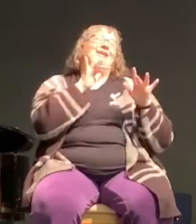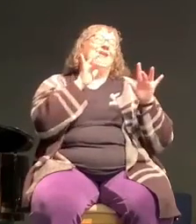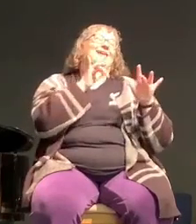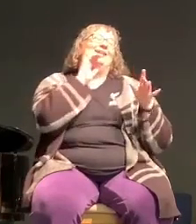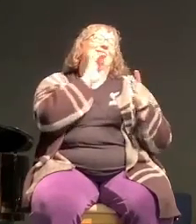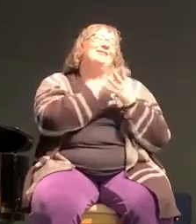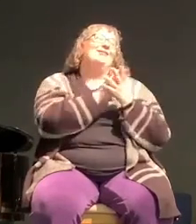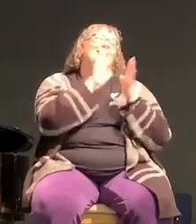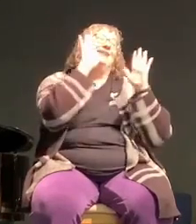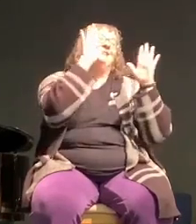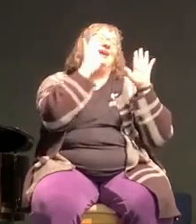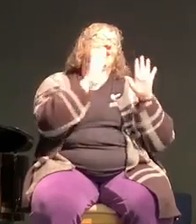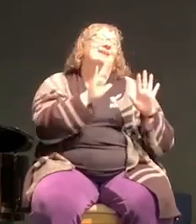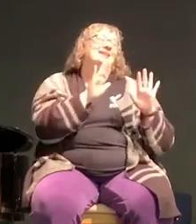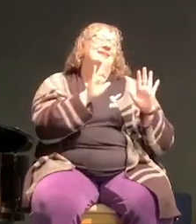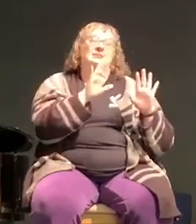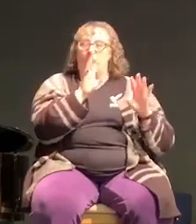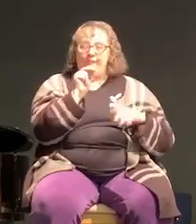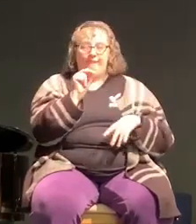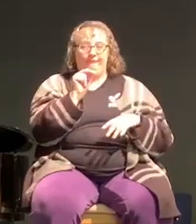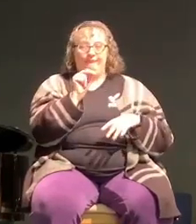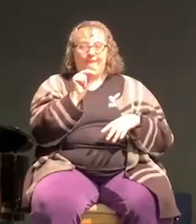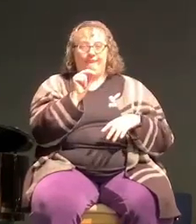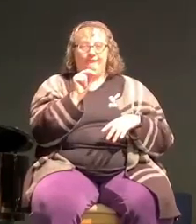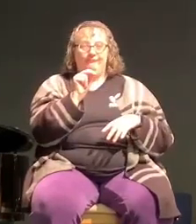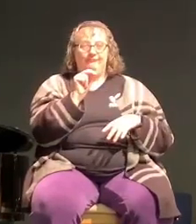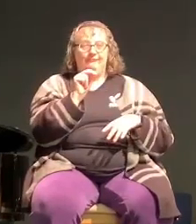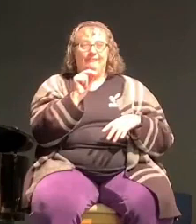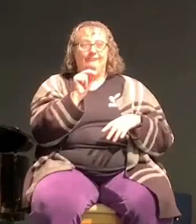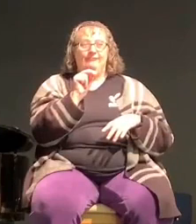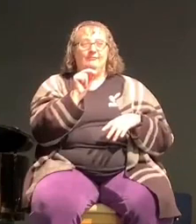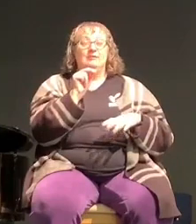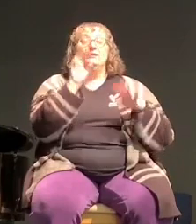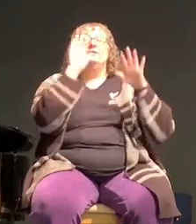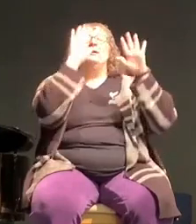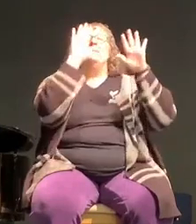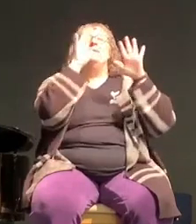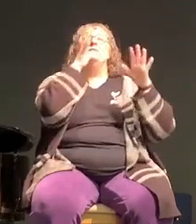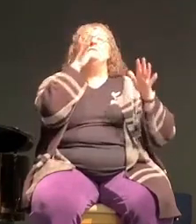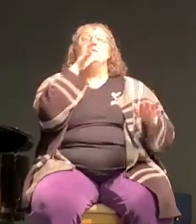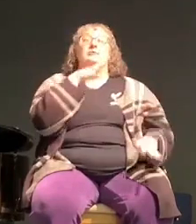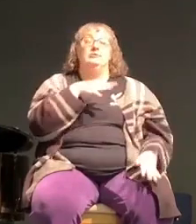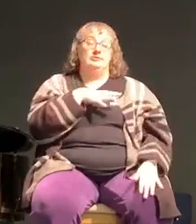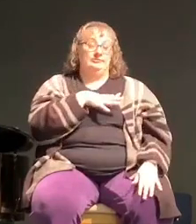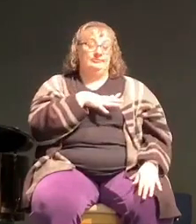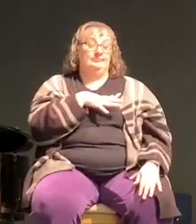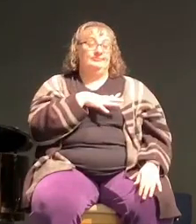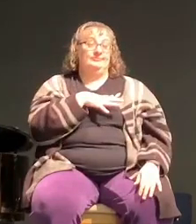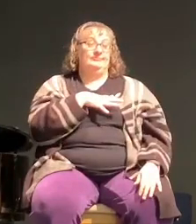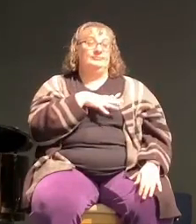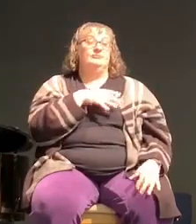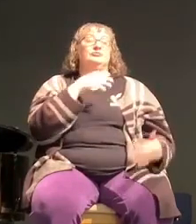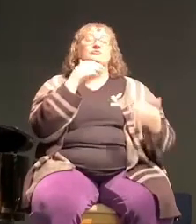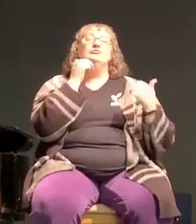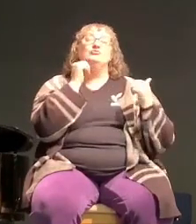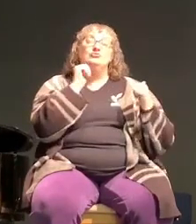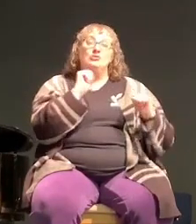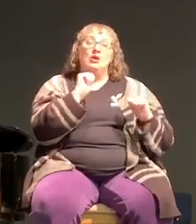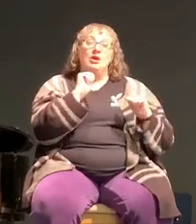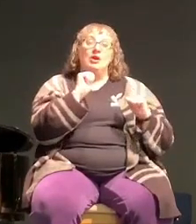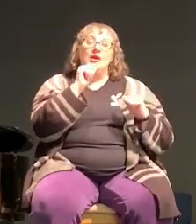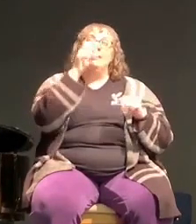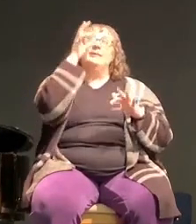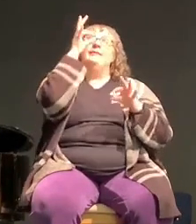wife. Isn't this amazing? No. This is an amazing woman that's trying to put her